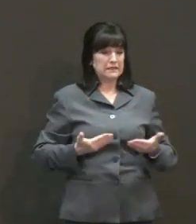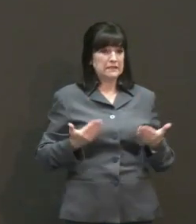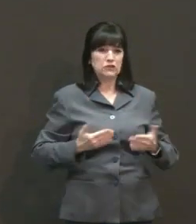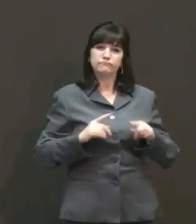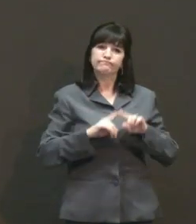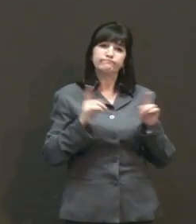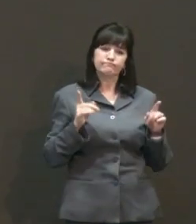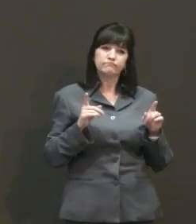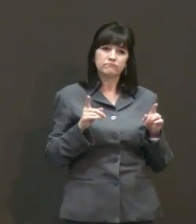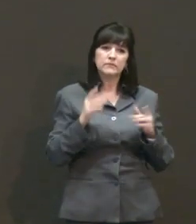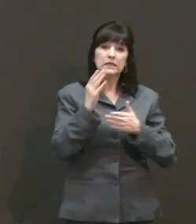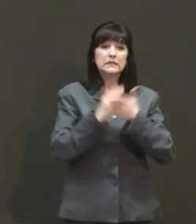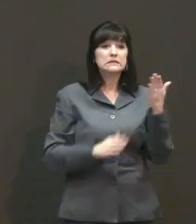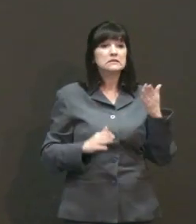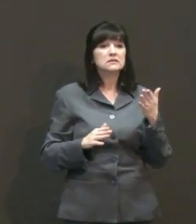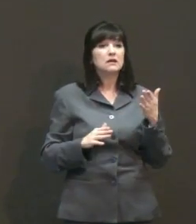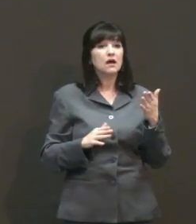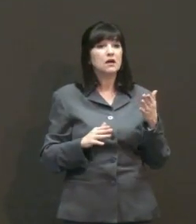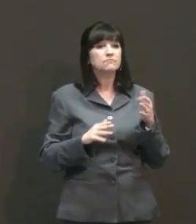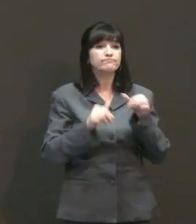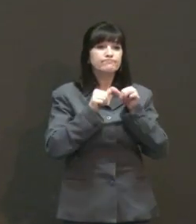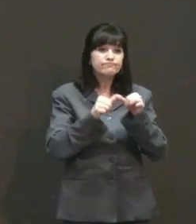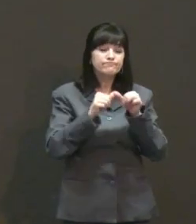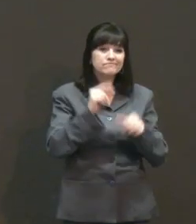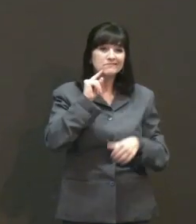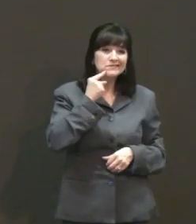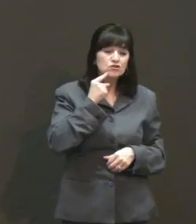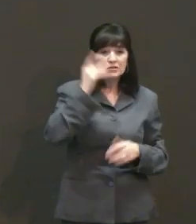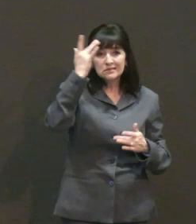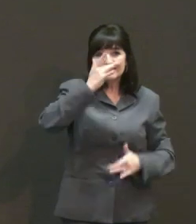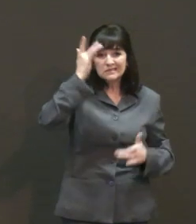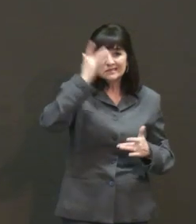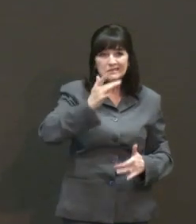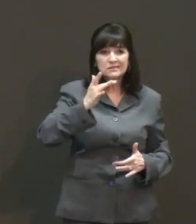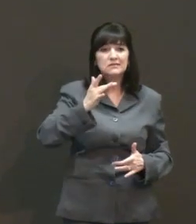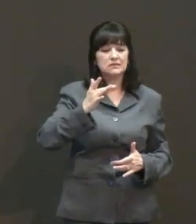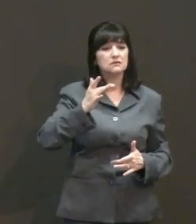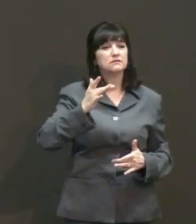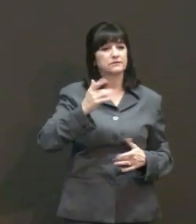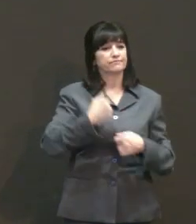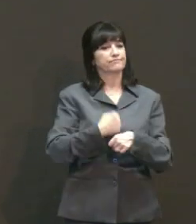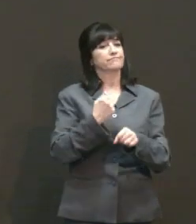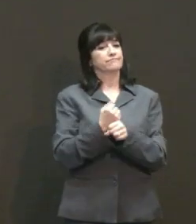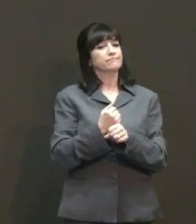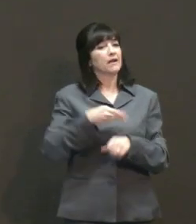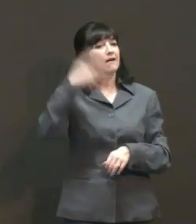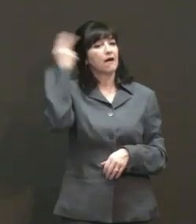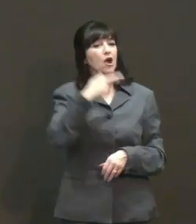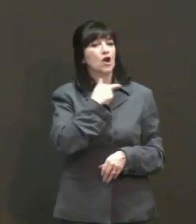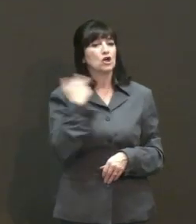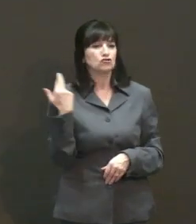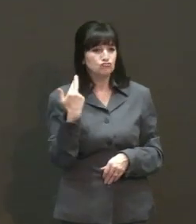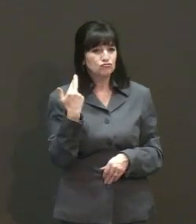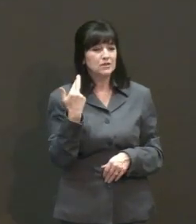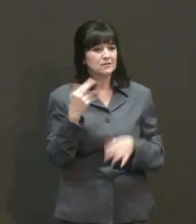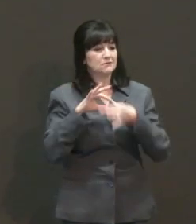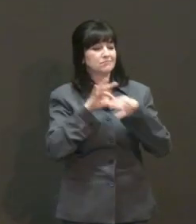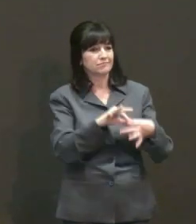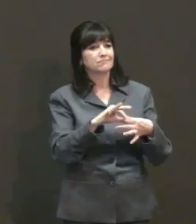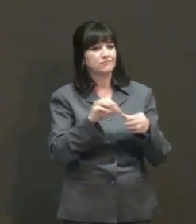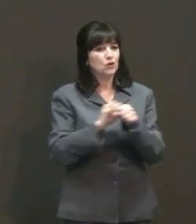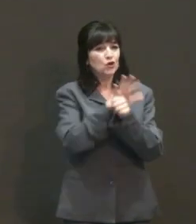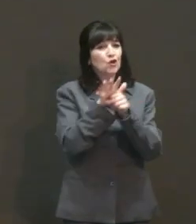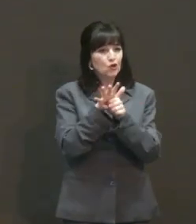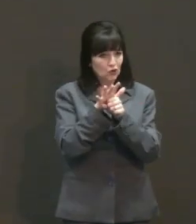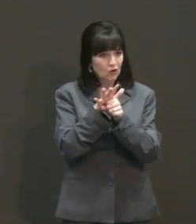chronic diseases that put people at higher risk for serious consequences of COVID-19 tend to be